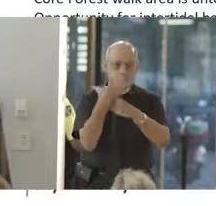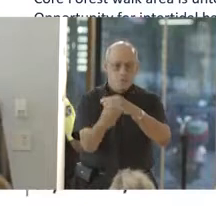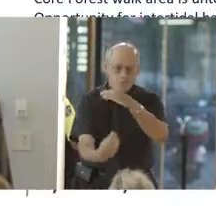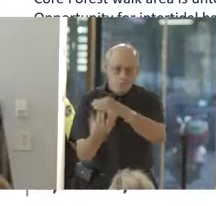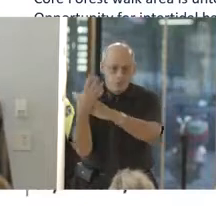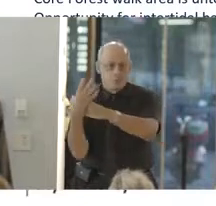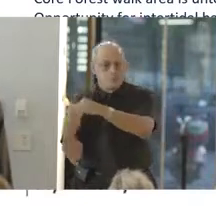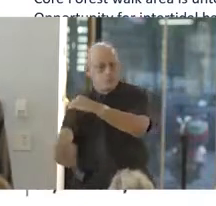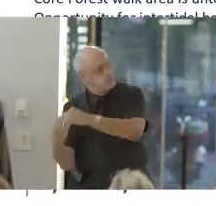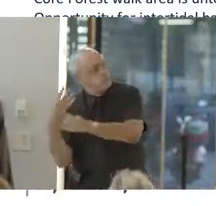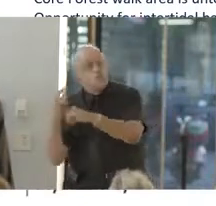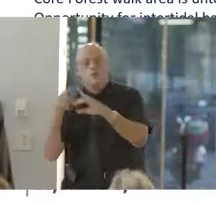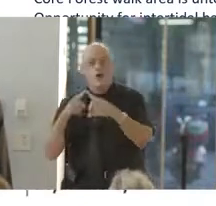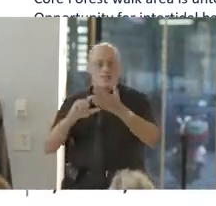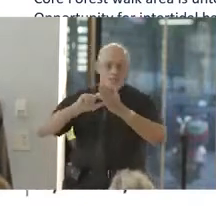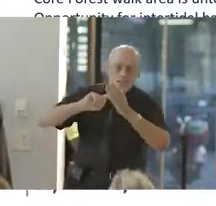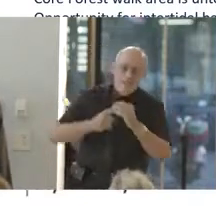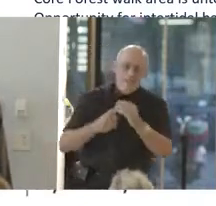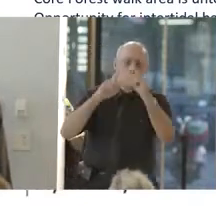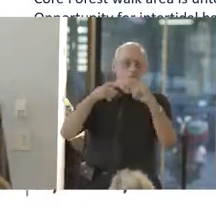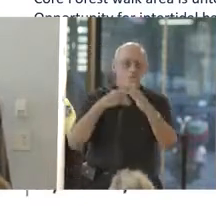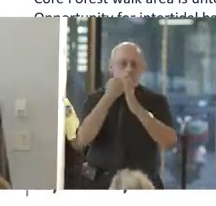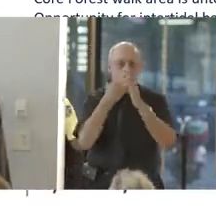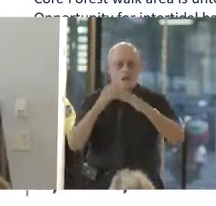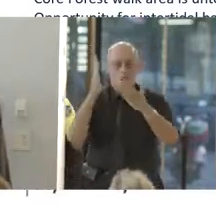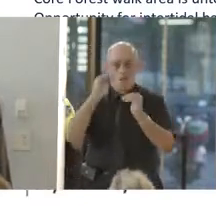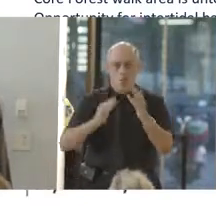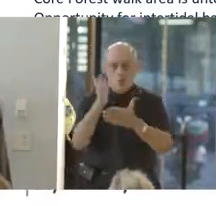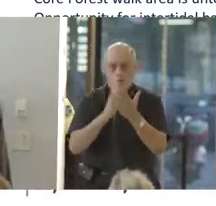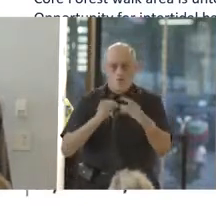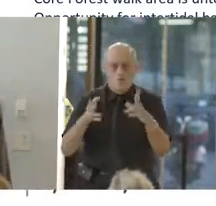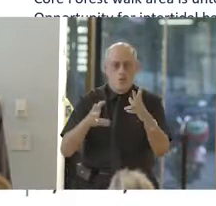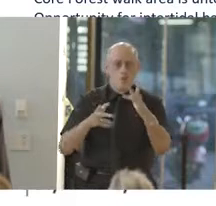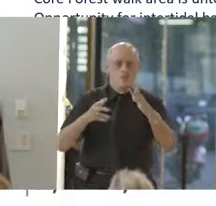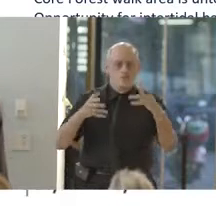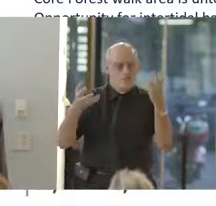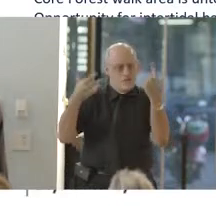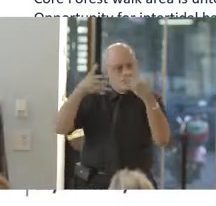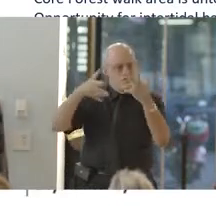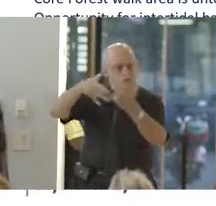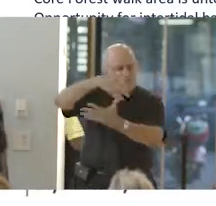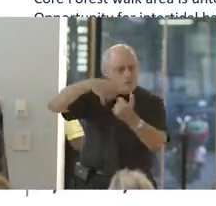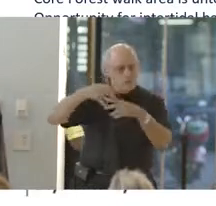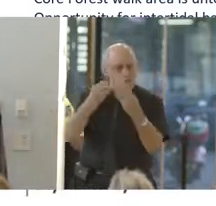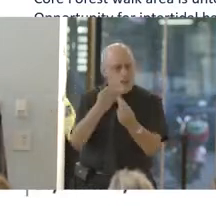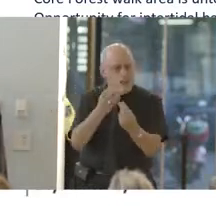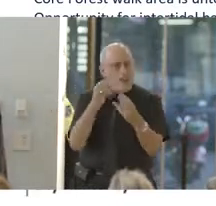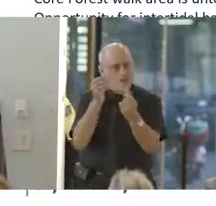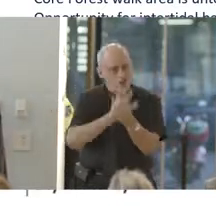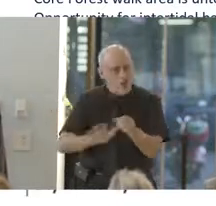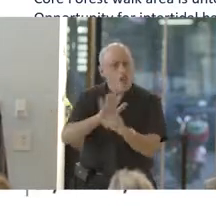cases, especially if we design some of these lower zones for intertidal habitat, that could also be transformed into a